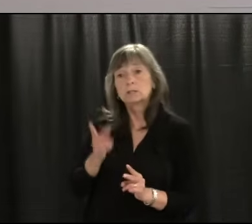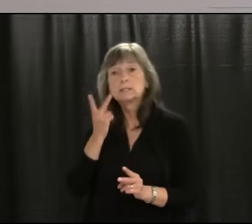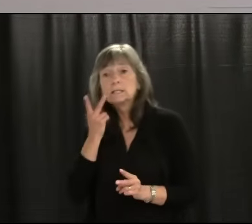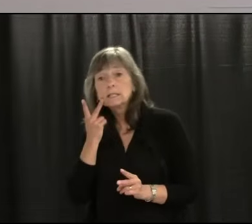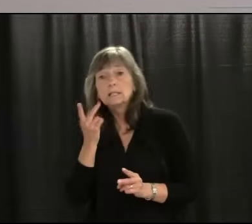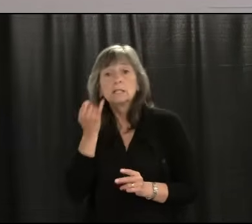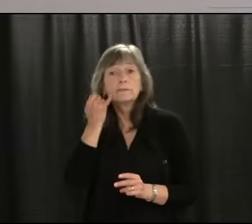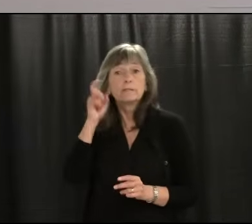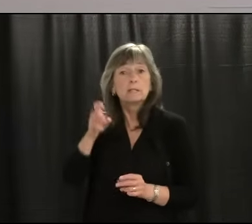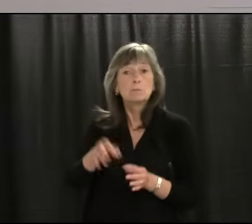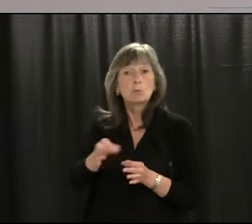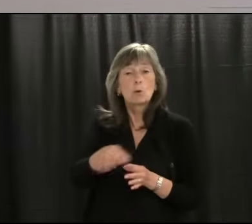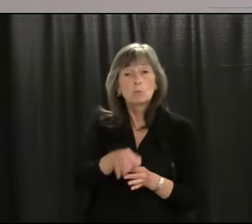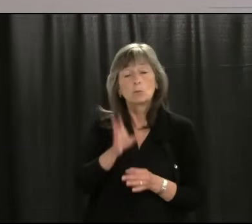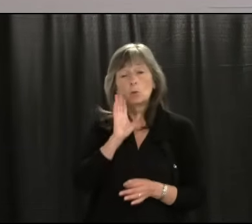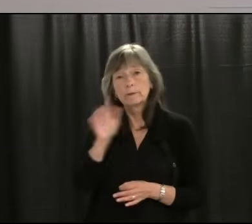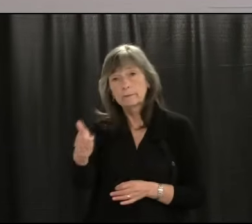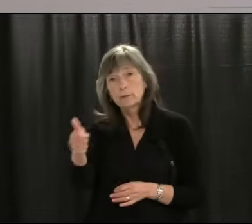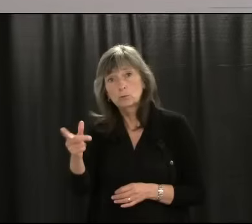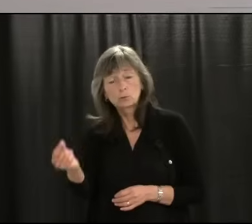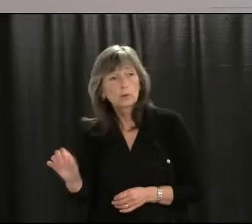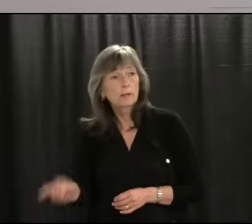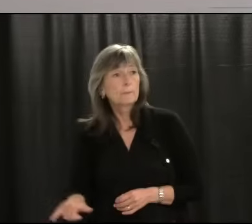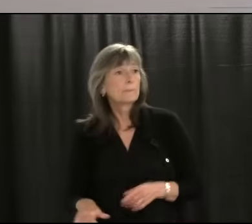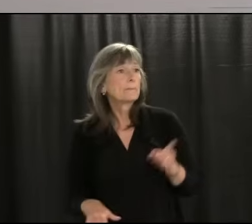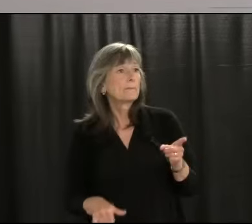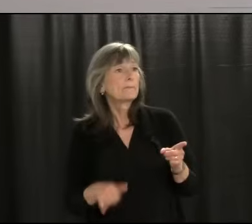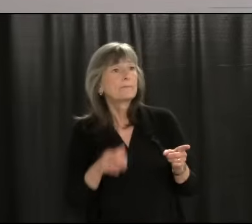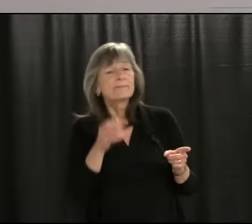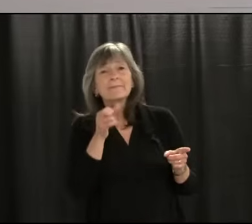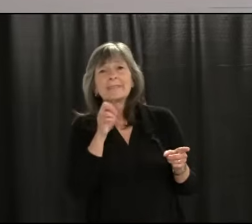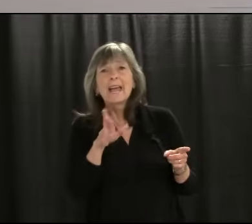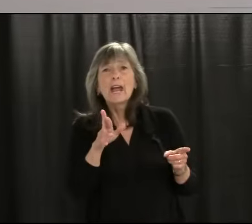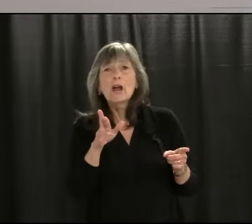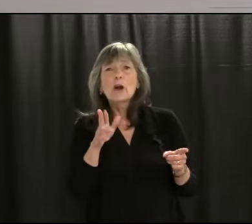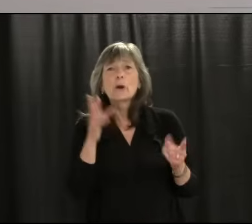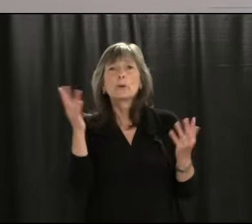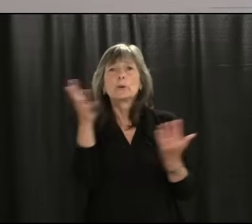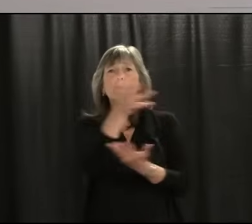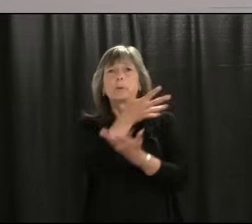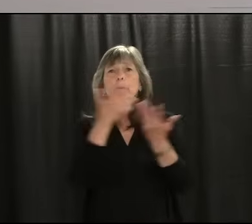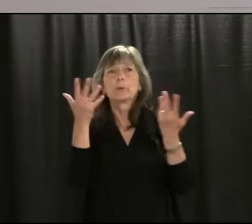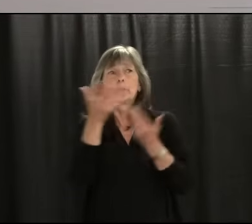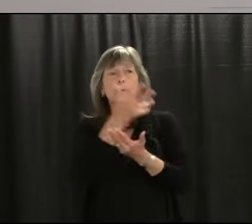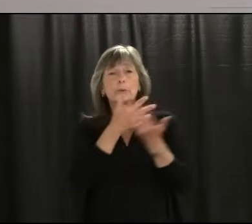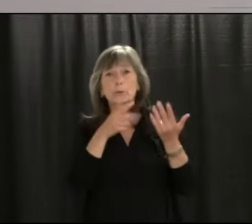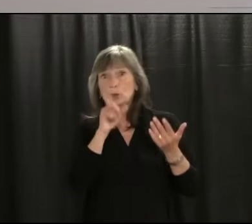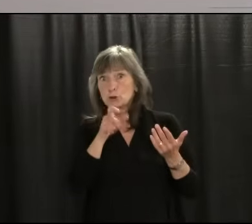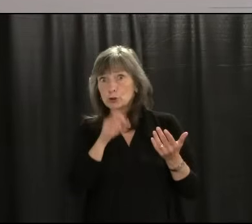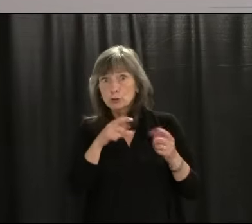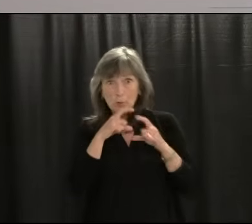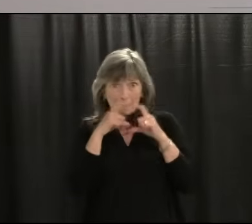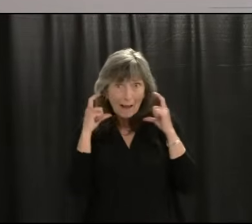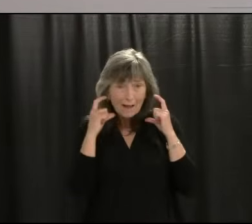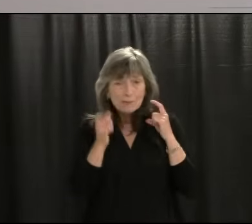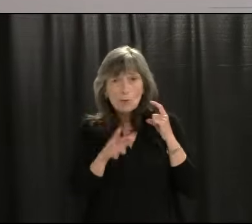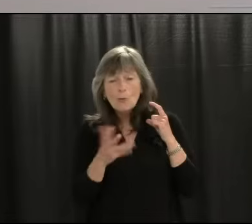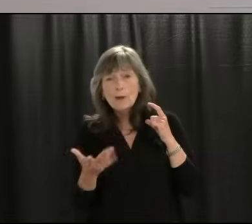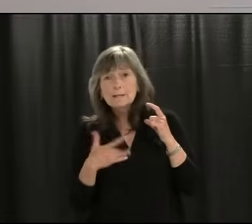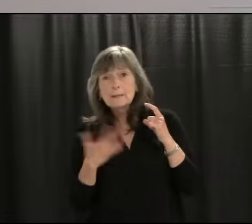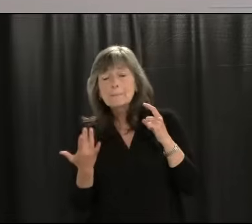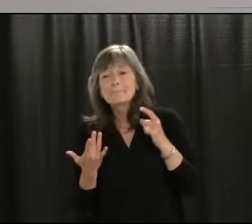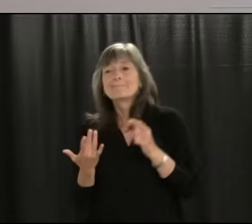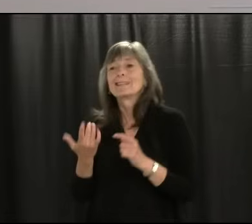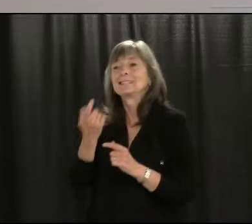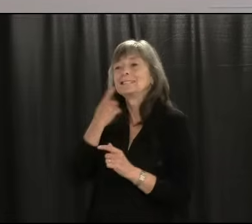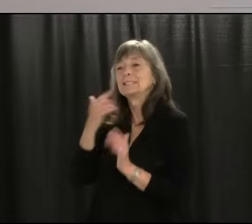first. Dealing with air quality issues, I mean, should people be wearing masks or locking their doors? Dr. Fitzgerald was certainly speaking about